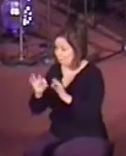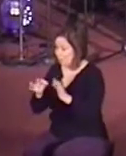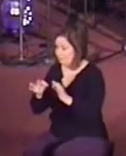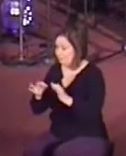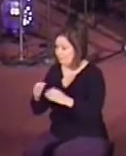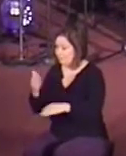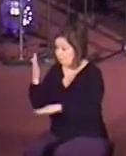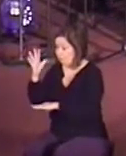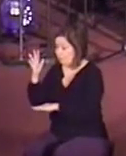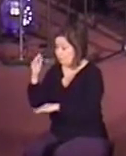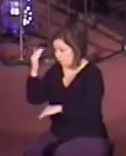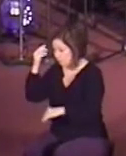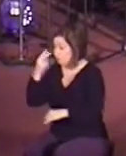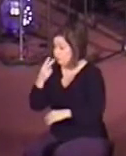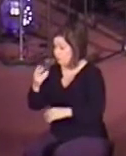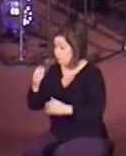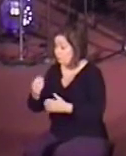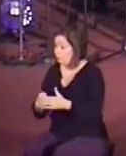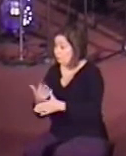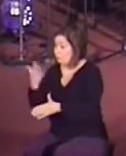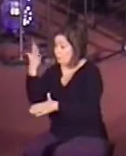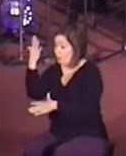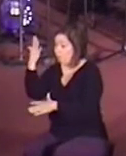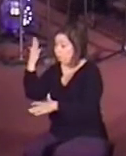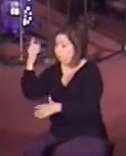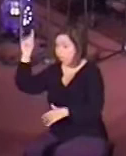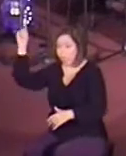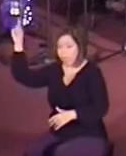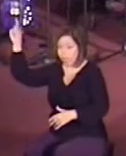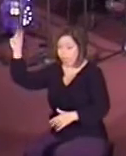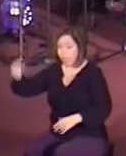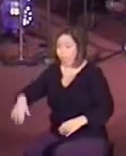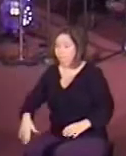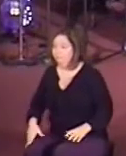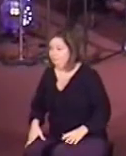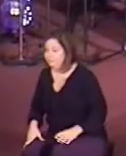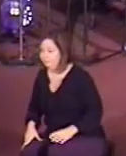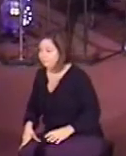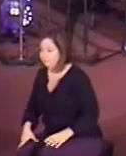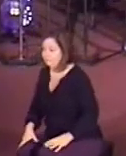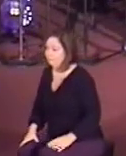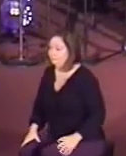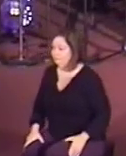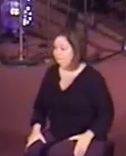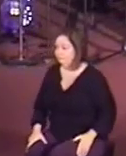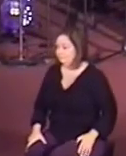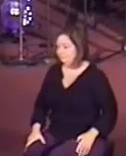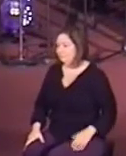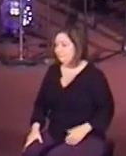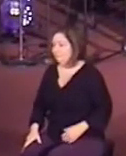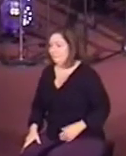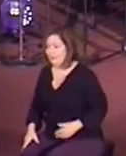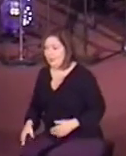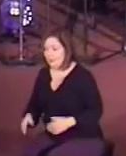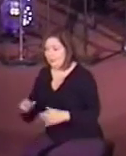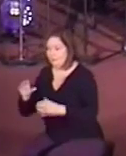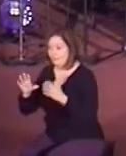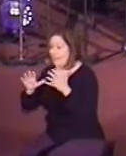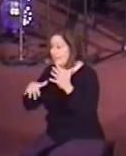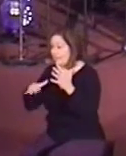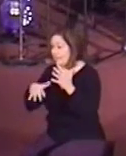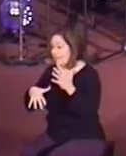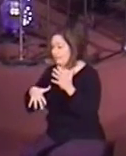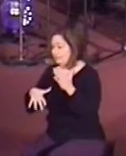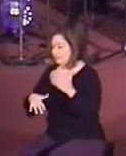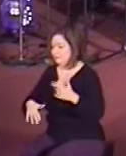grew and became strong, whose height reached to the heavens, which could be seen by all the earth, the leaves and the loveliness